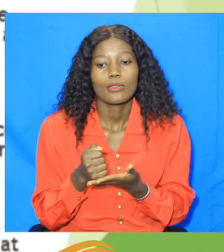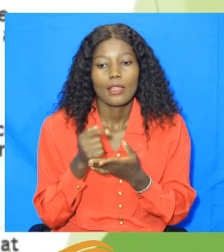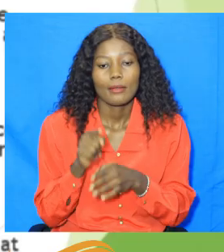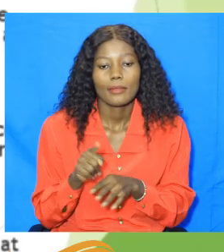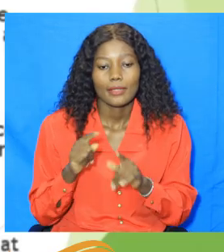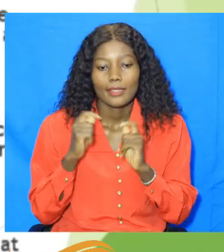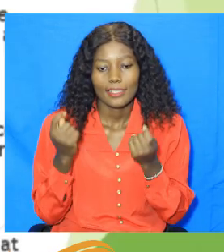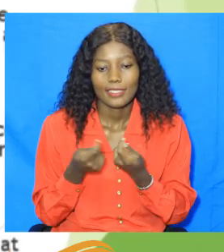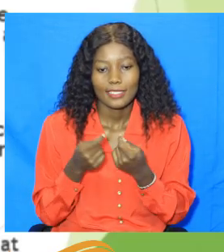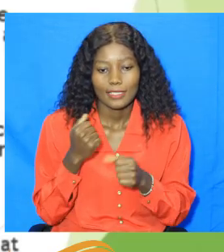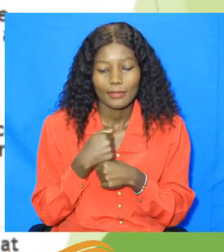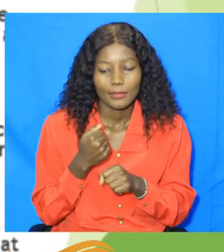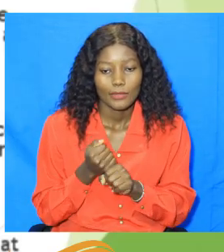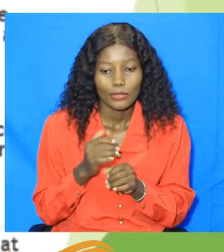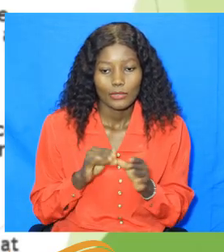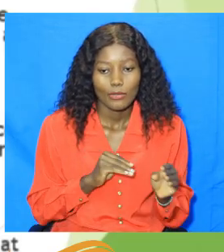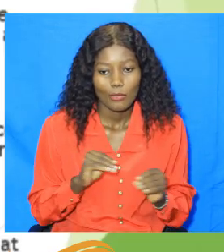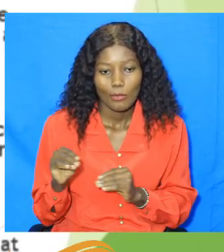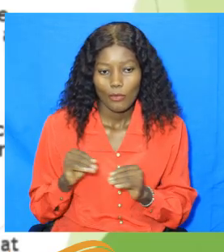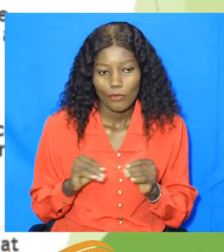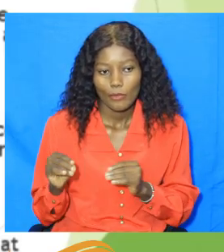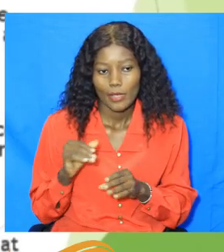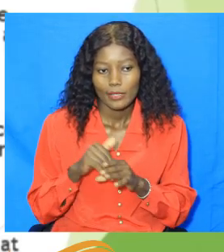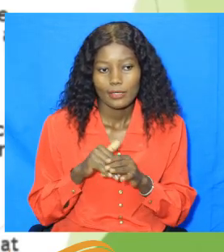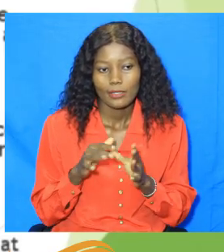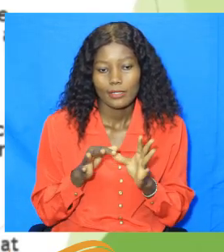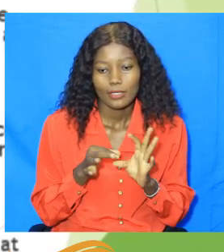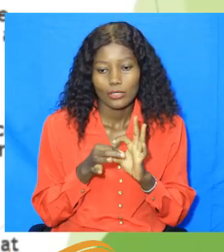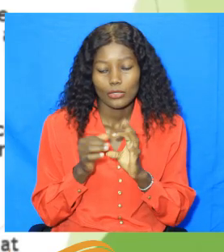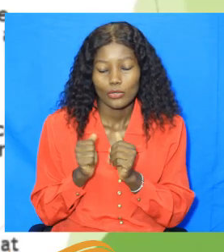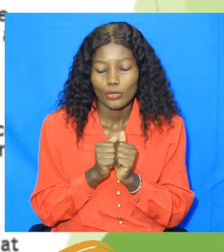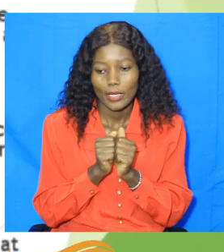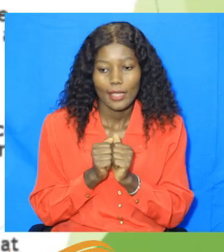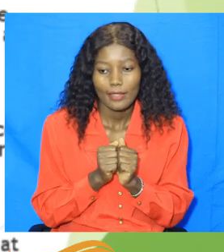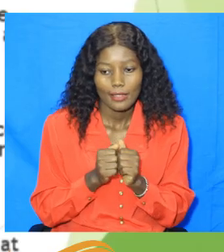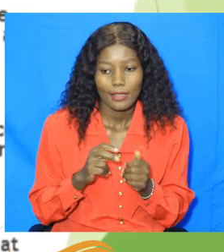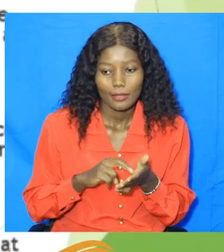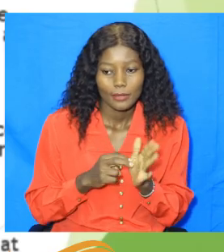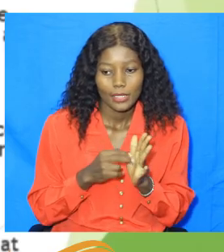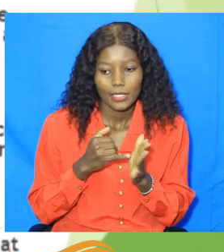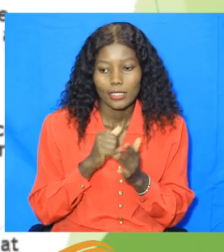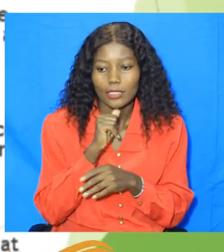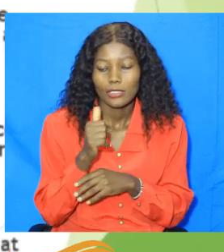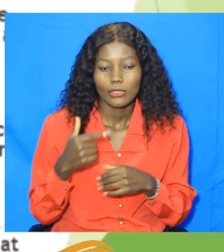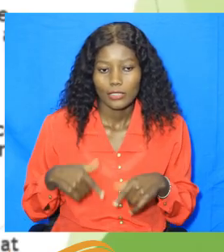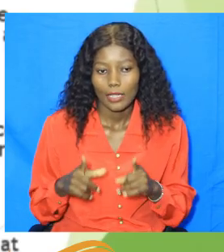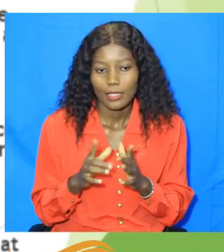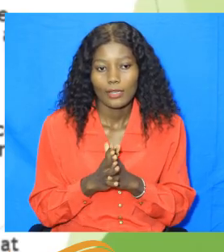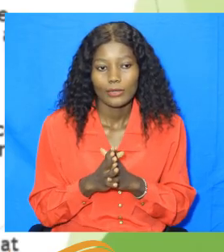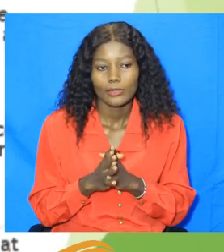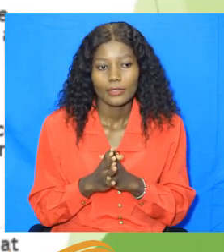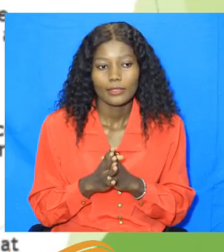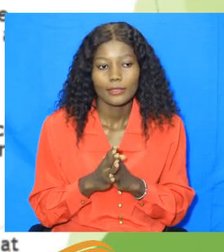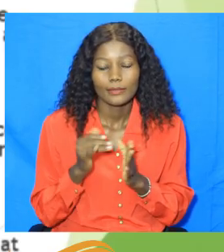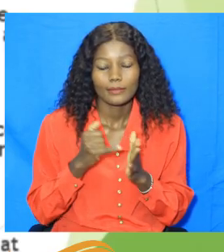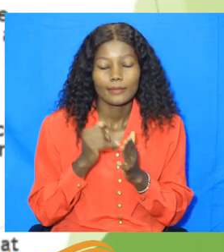team to do movements in unison. So it's not allowed. It will amount to